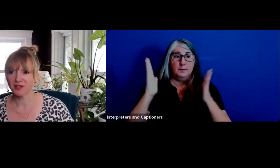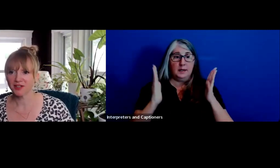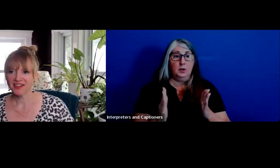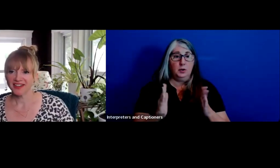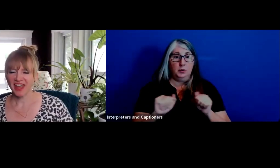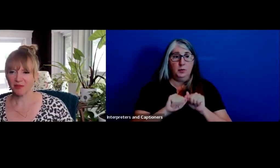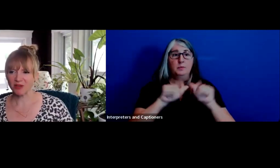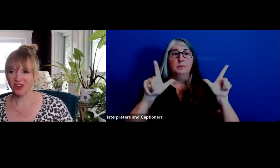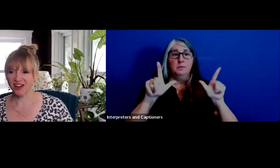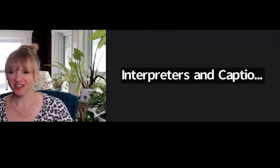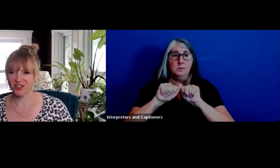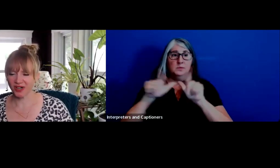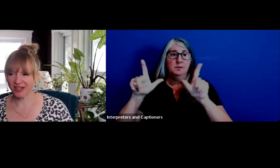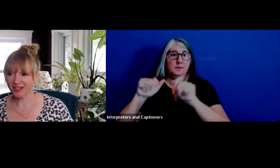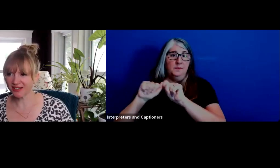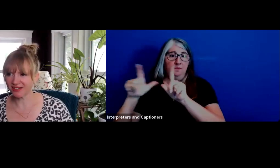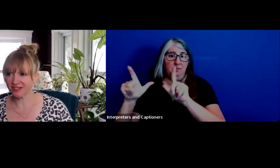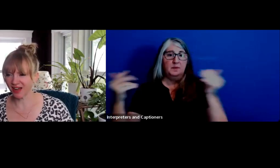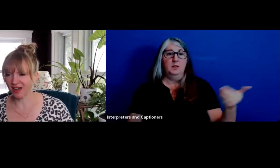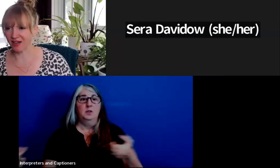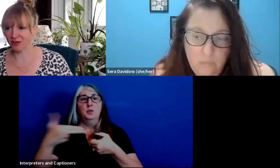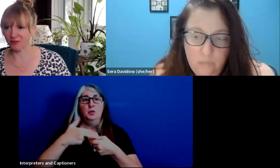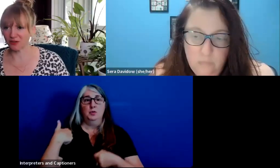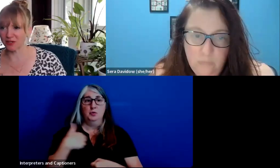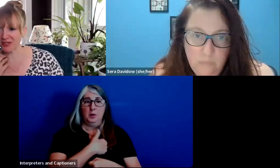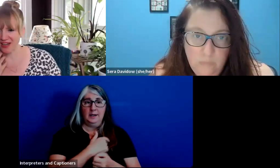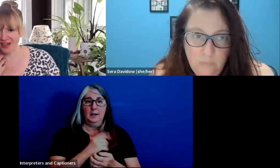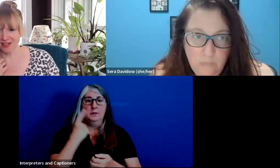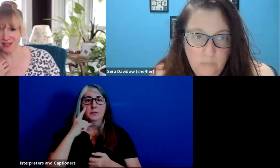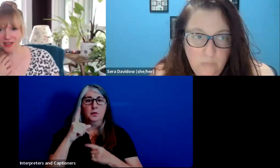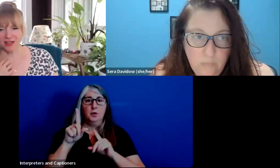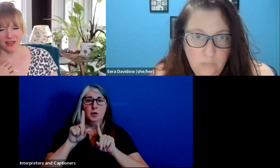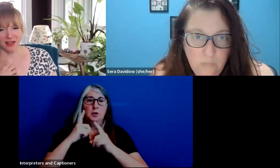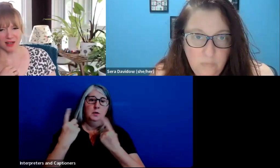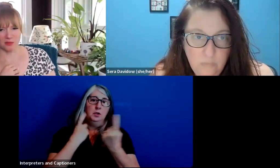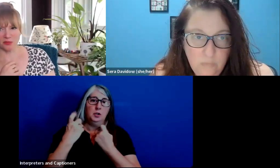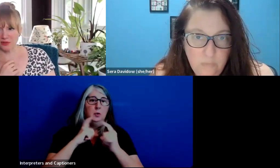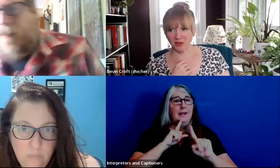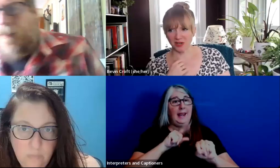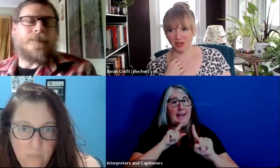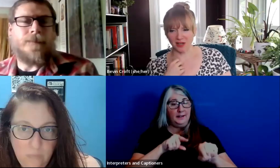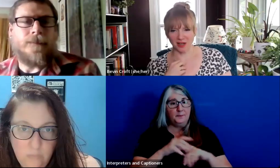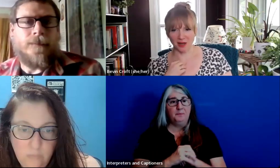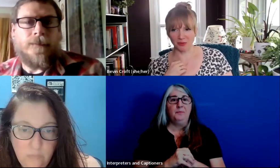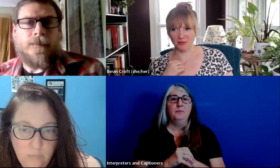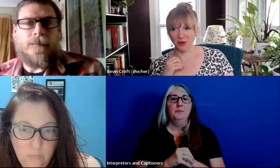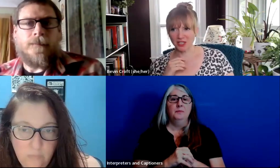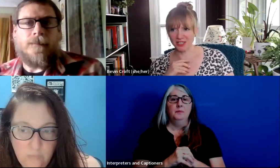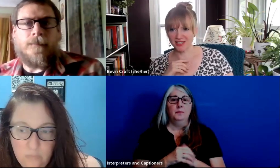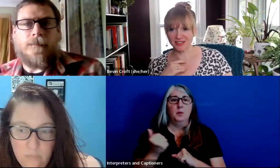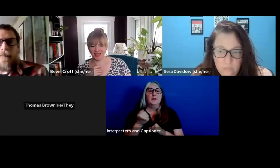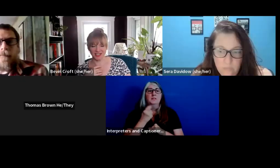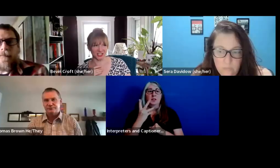your cameras on and join us for Q&A. We've gotten a couple